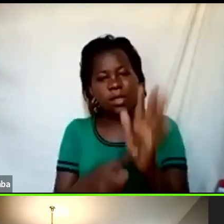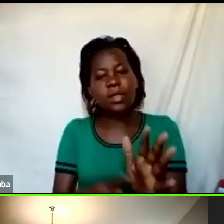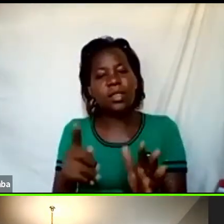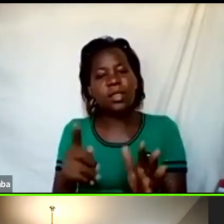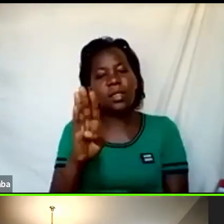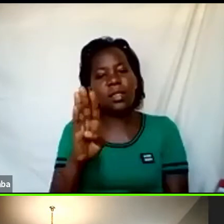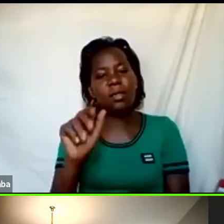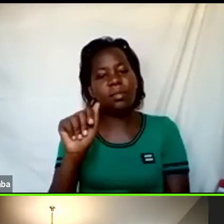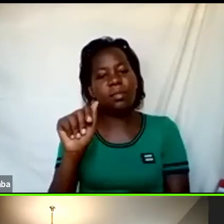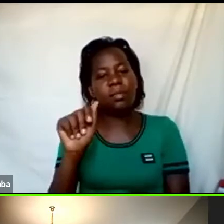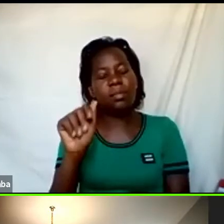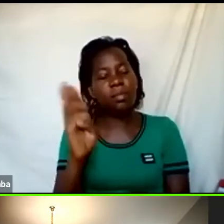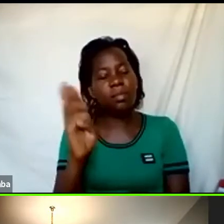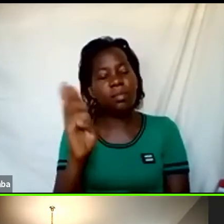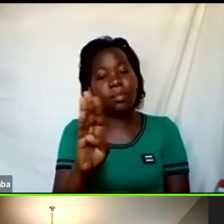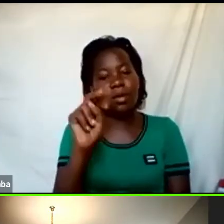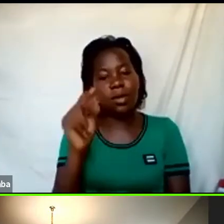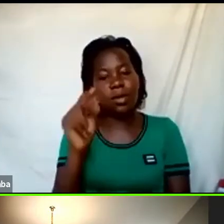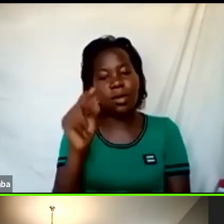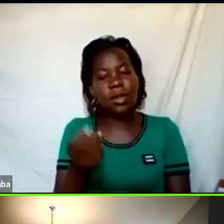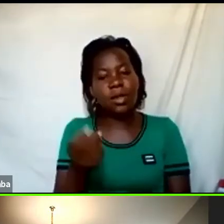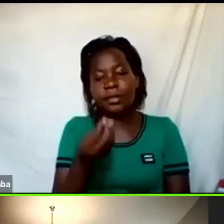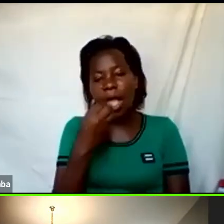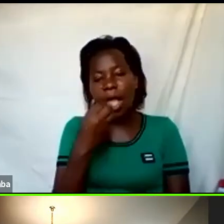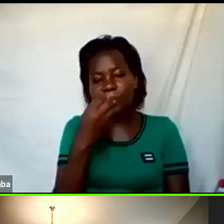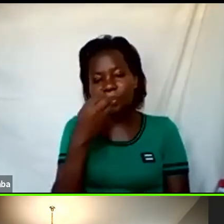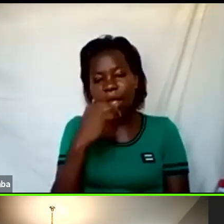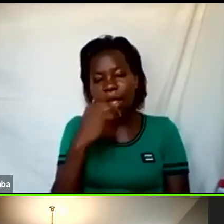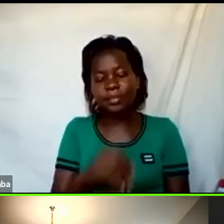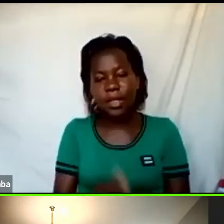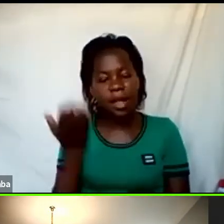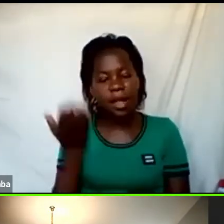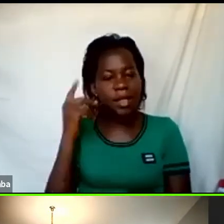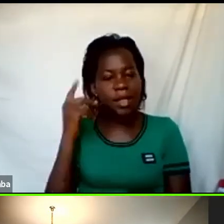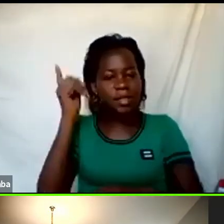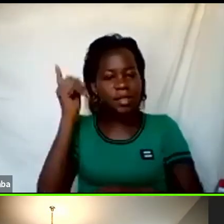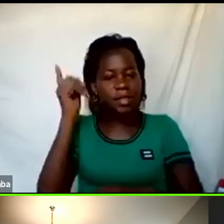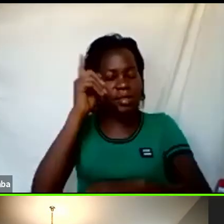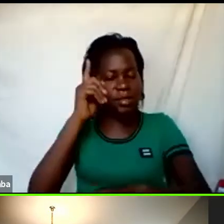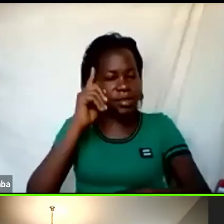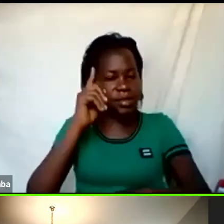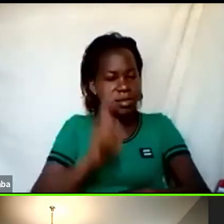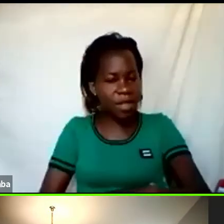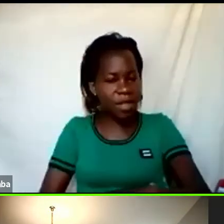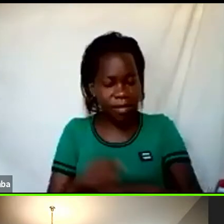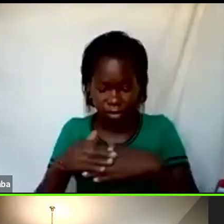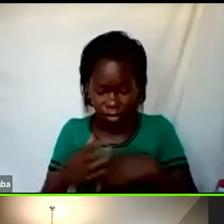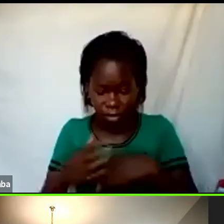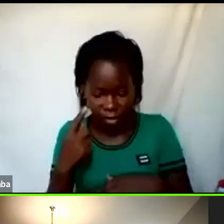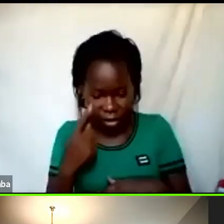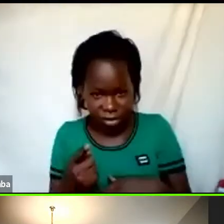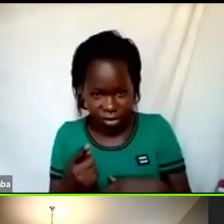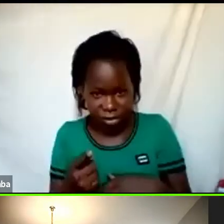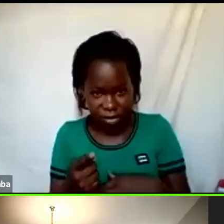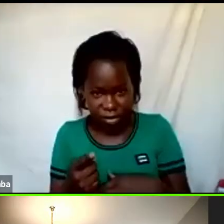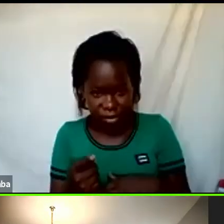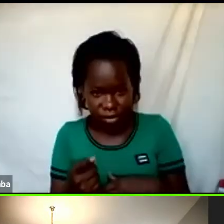lot. The other day, I was very shocked to open one of the packs, and it had, I think, when they were frying them, they had left some of the dregs of